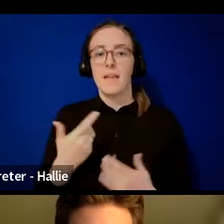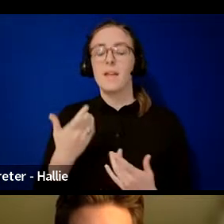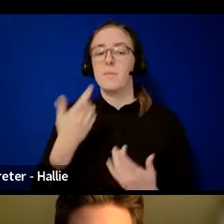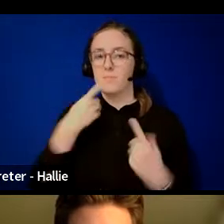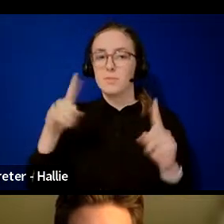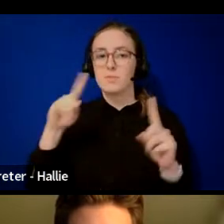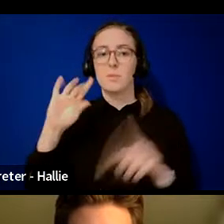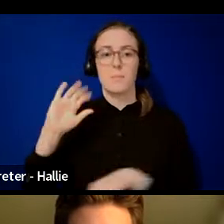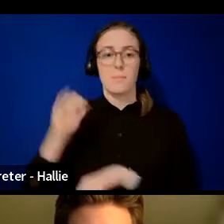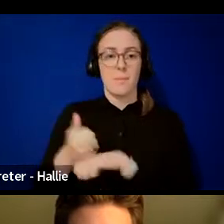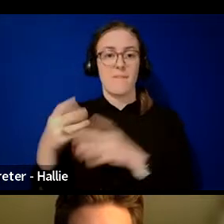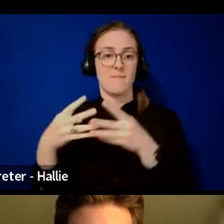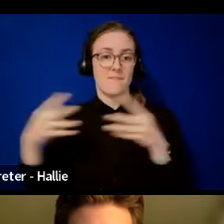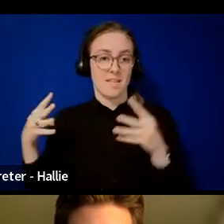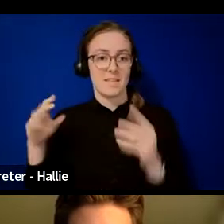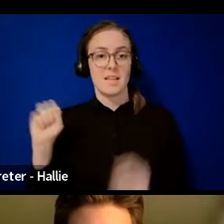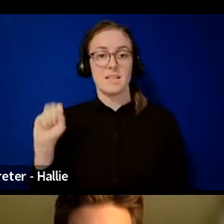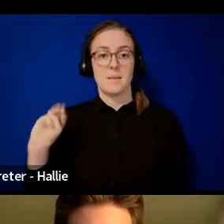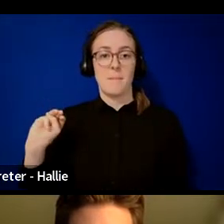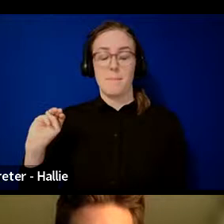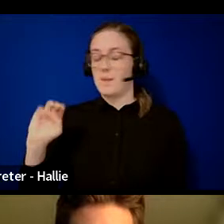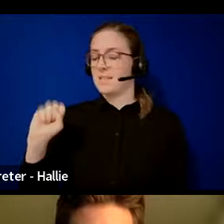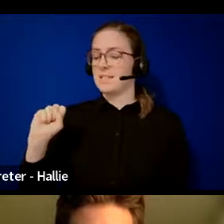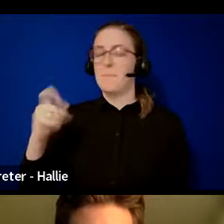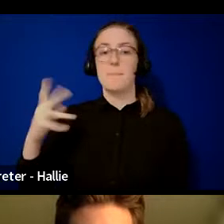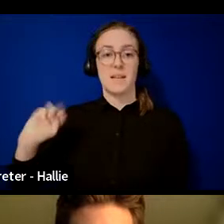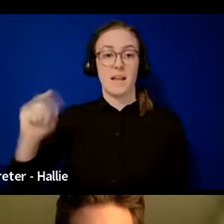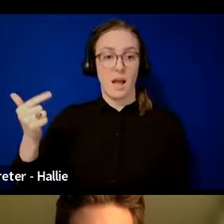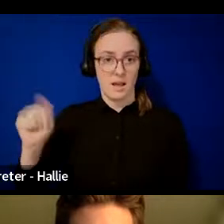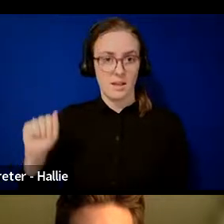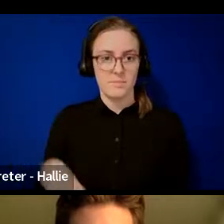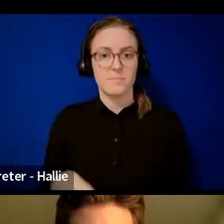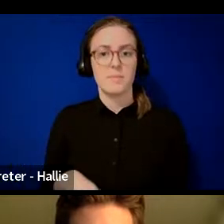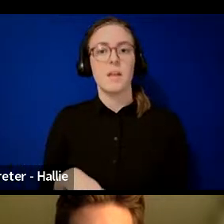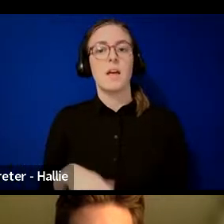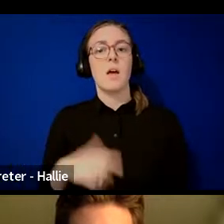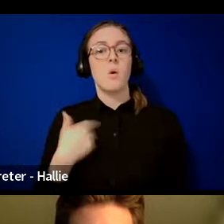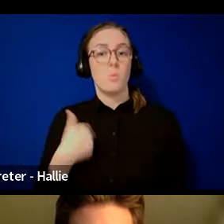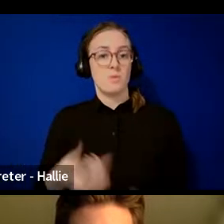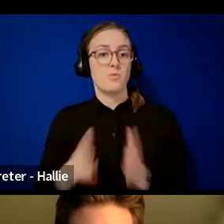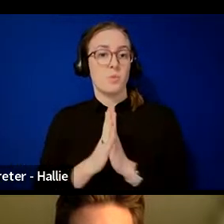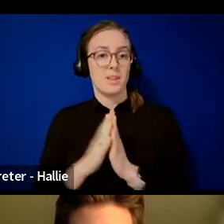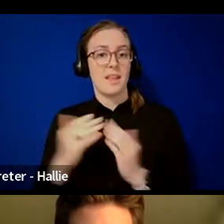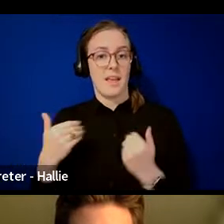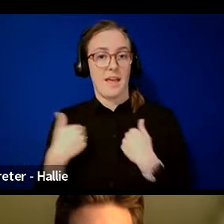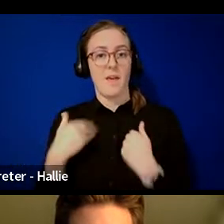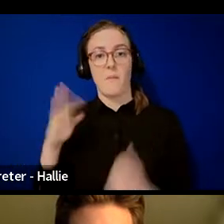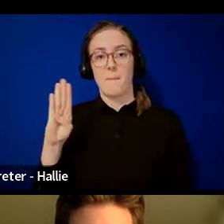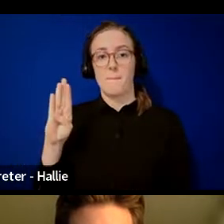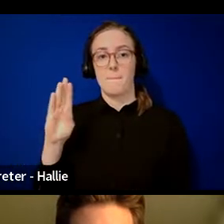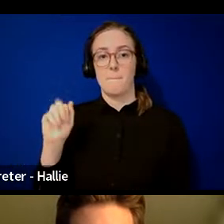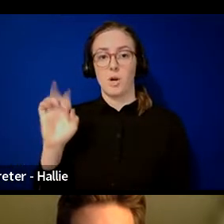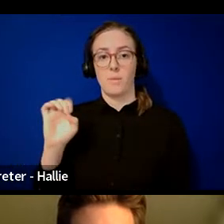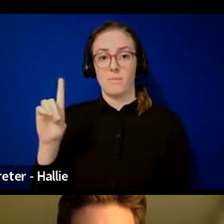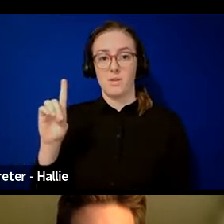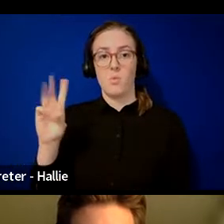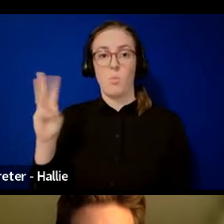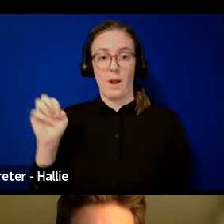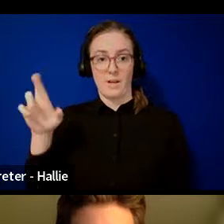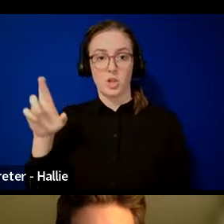Spingarn. We also requested that they put barbed wire on top of the fence.